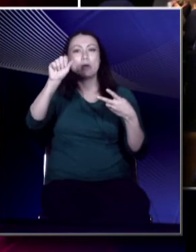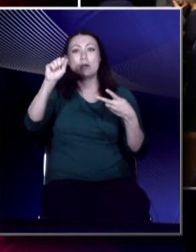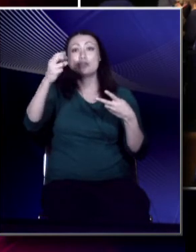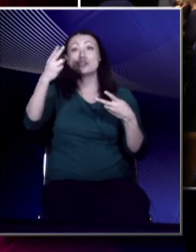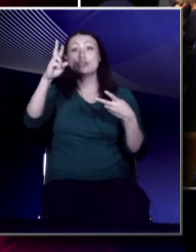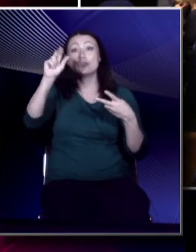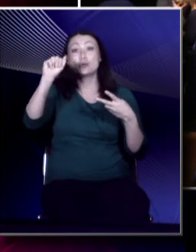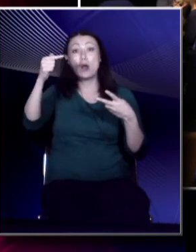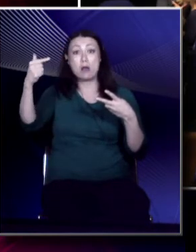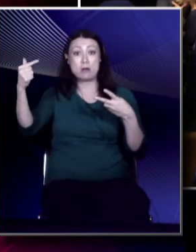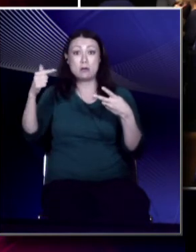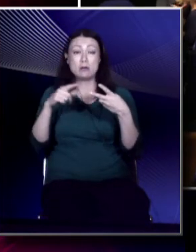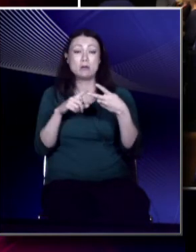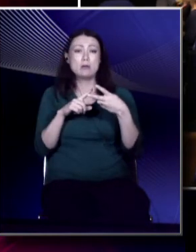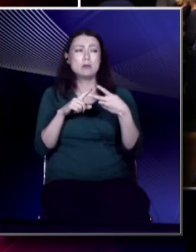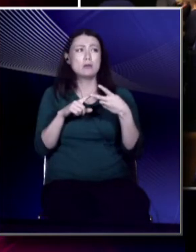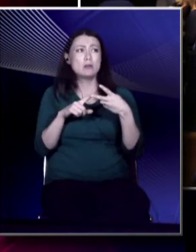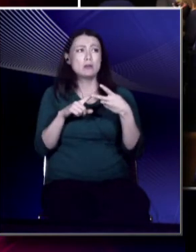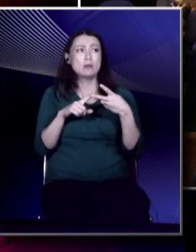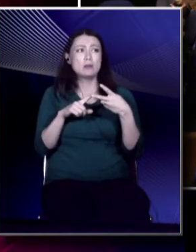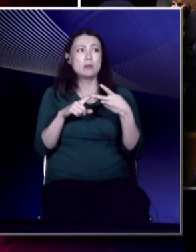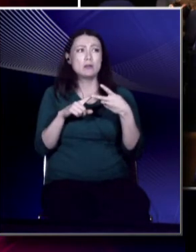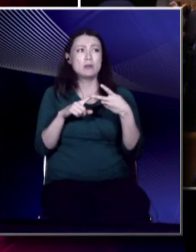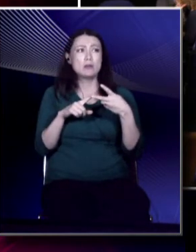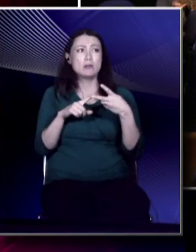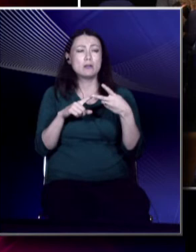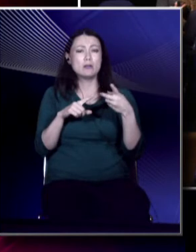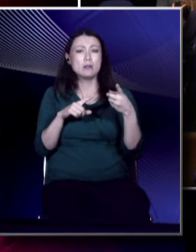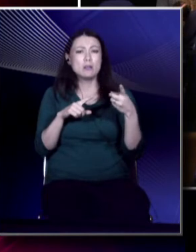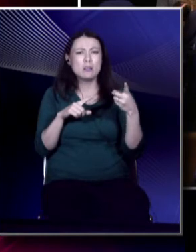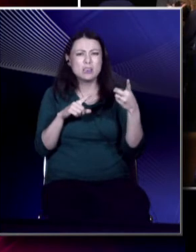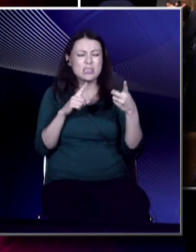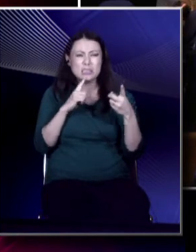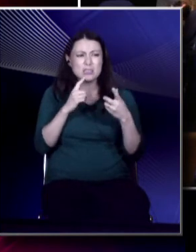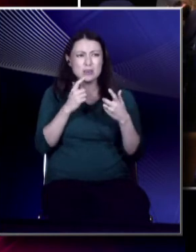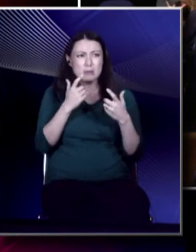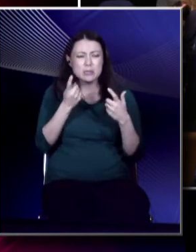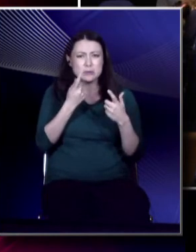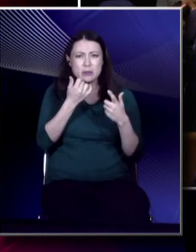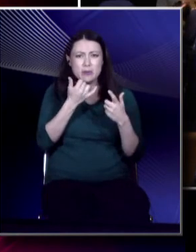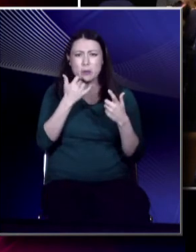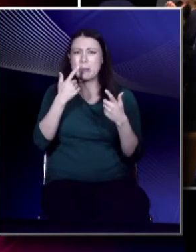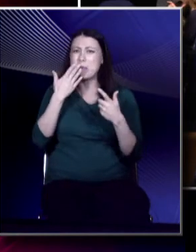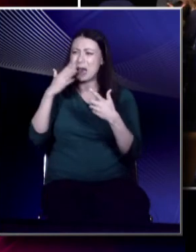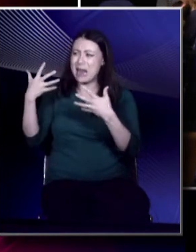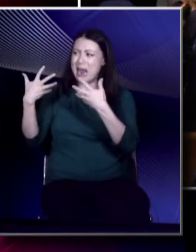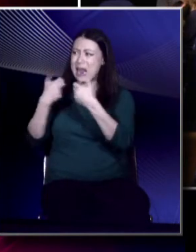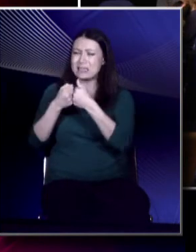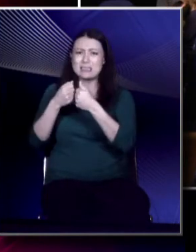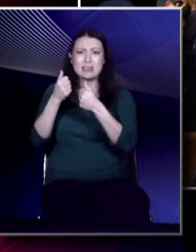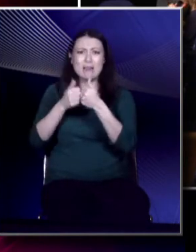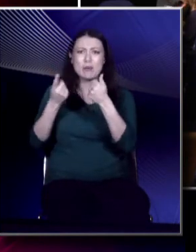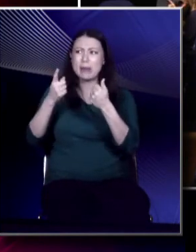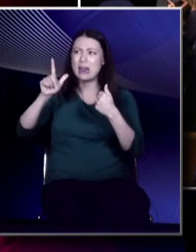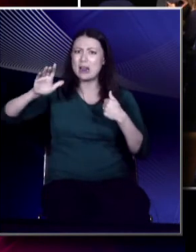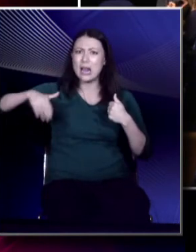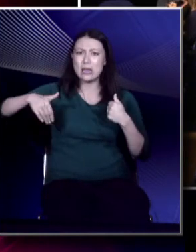Wait. It must be a really bad accent trick. Got everybody slow down. I'll come back to these. Lisa